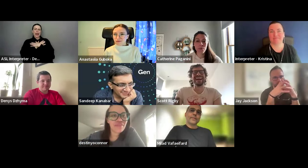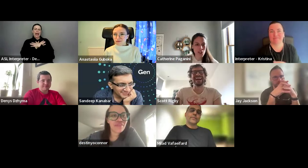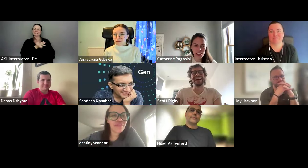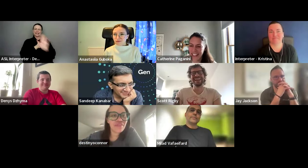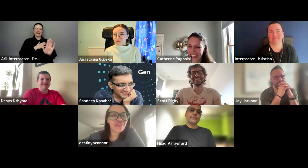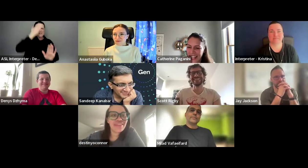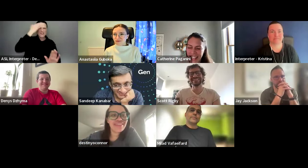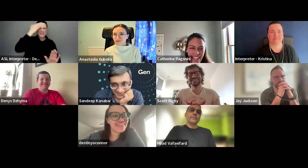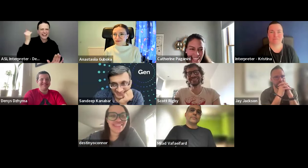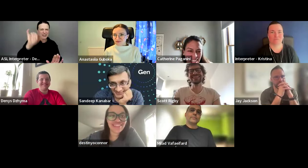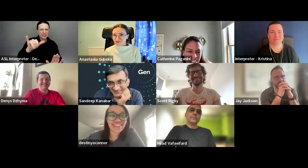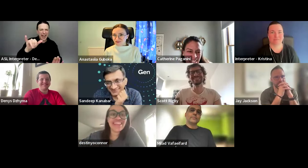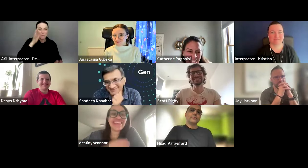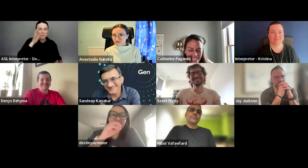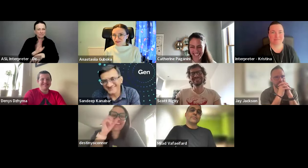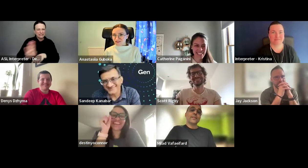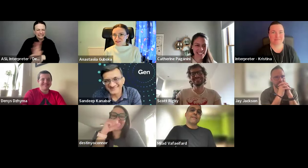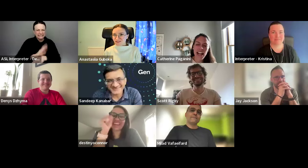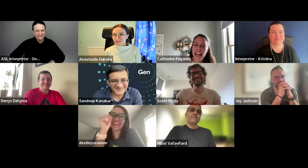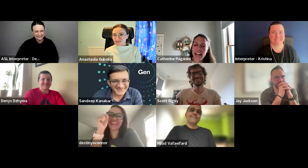going to be busy, but it's good.